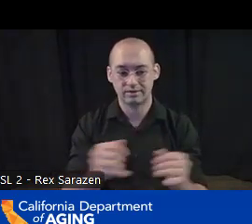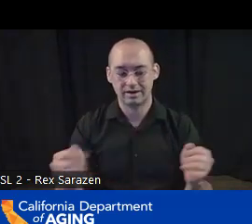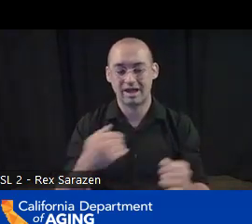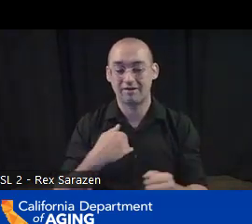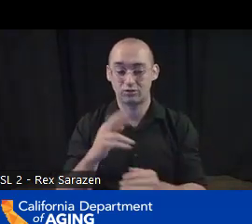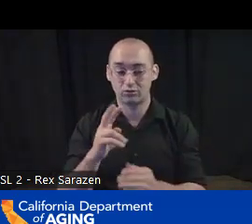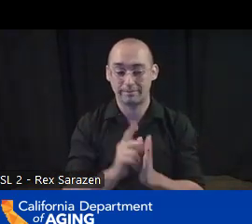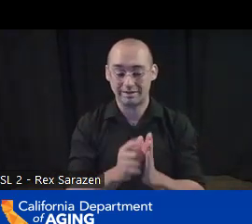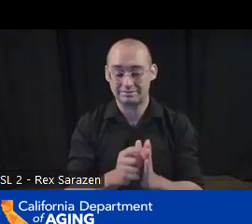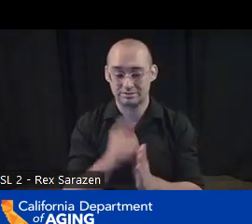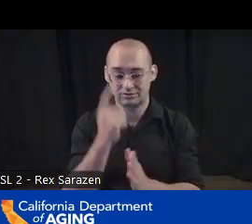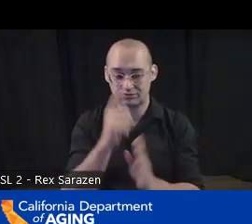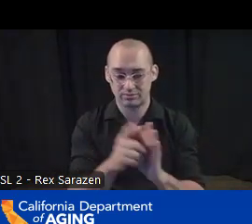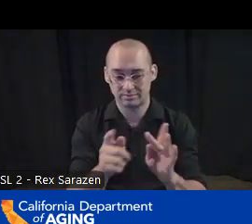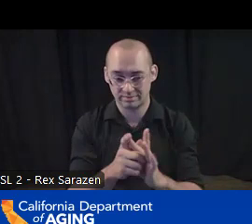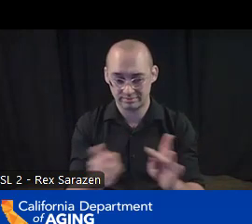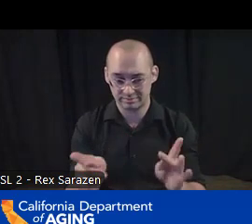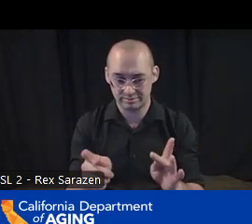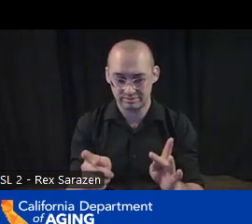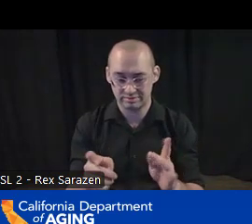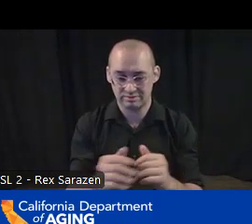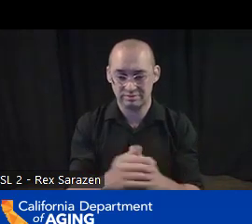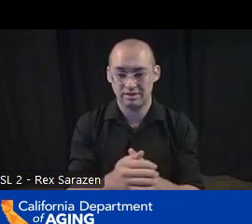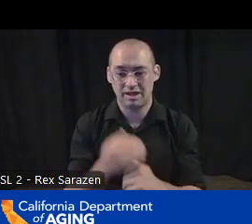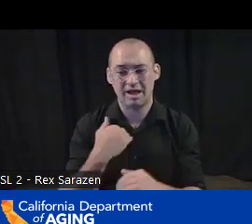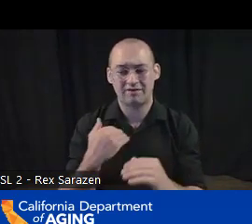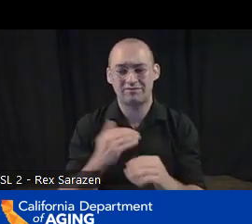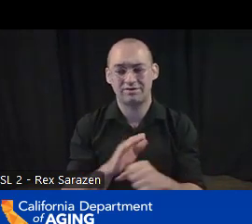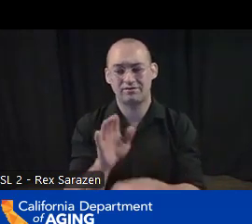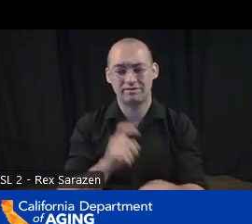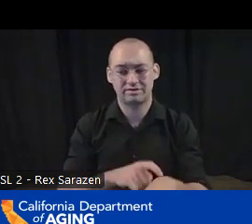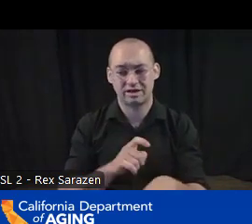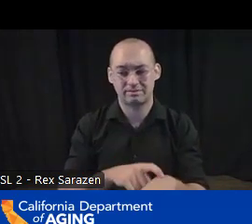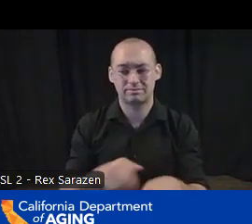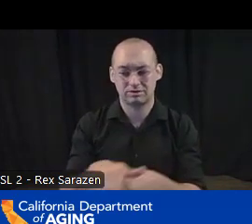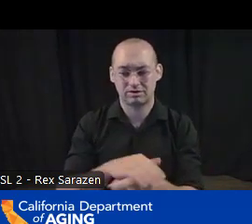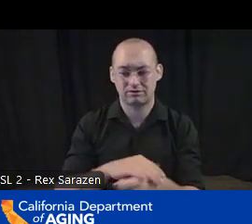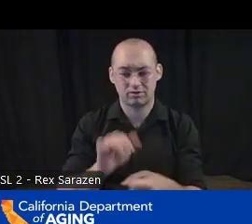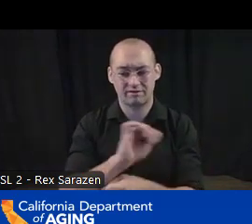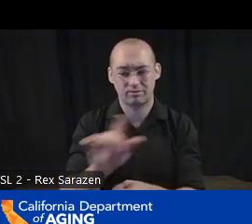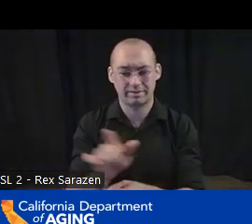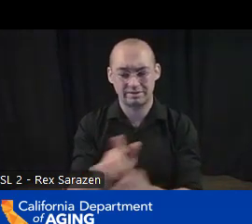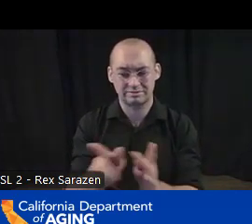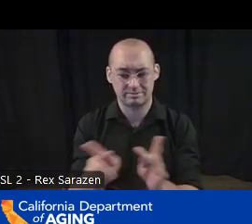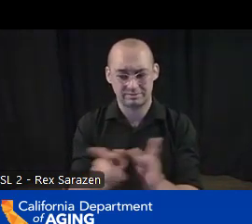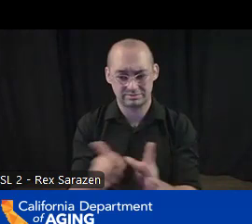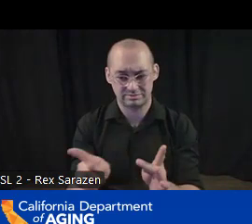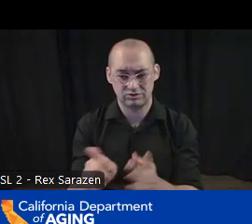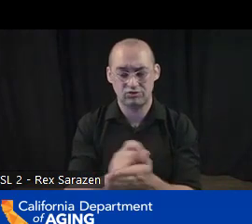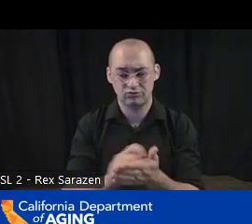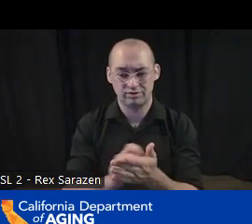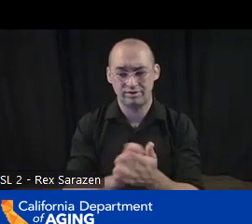public comment, just so we have enough time to get to everyone's comment. And again, written comments are